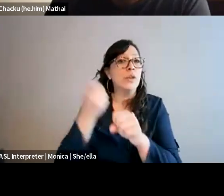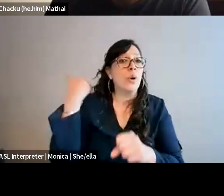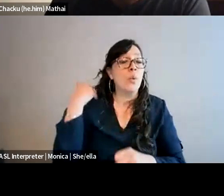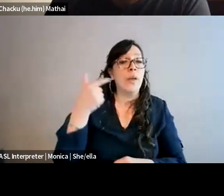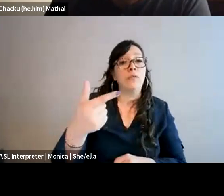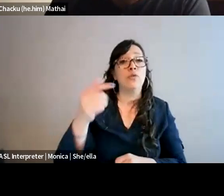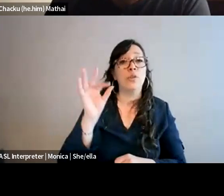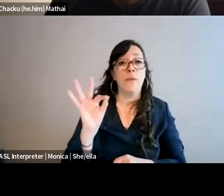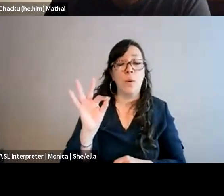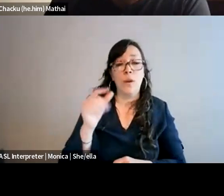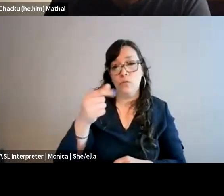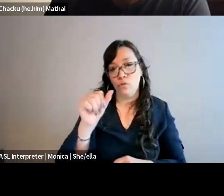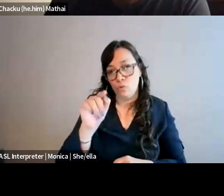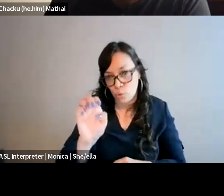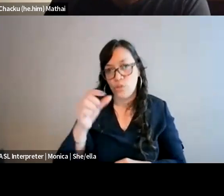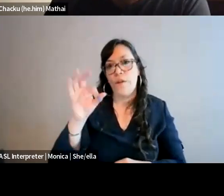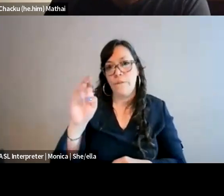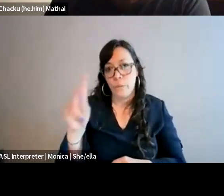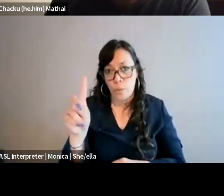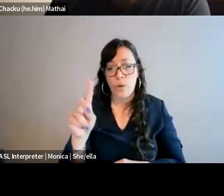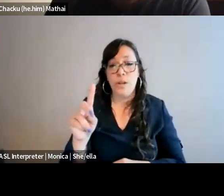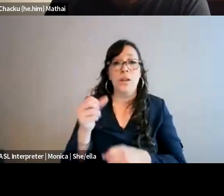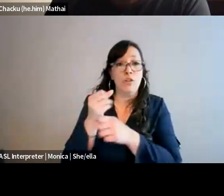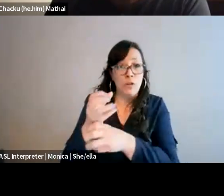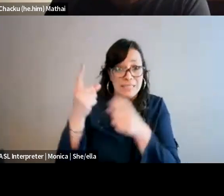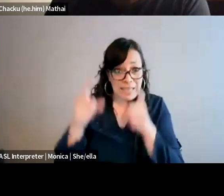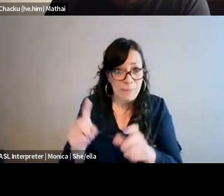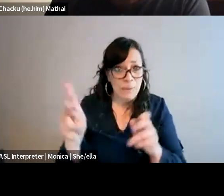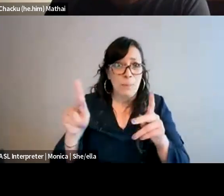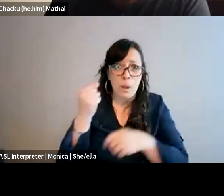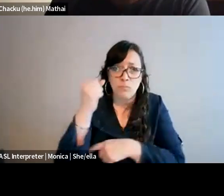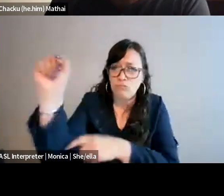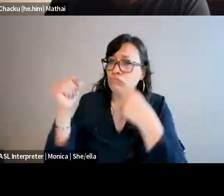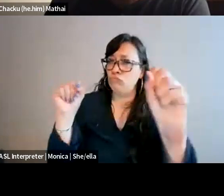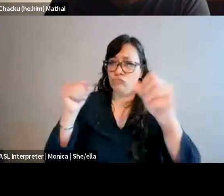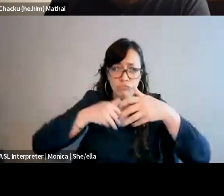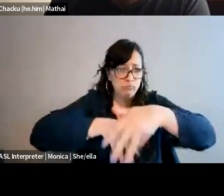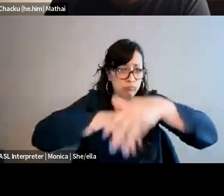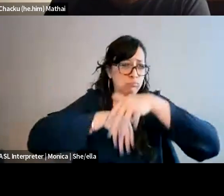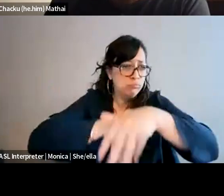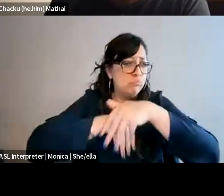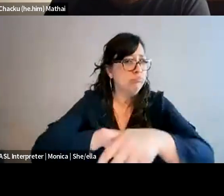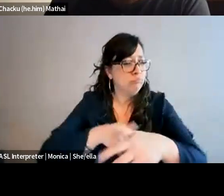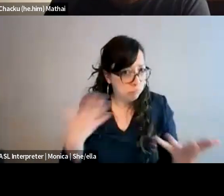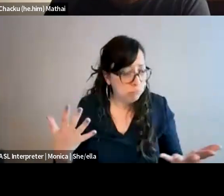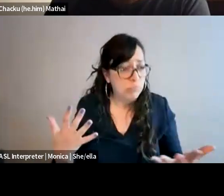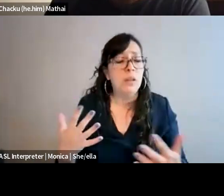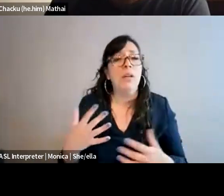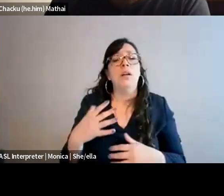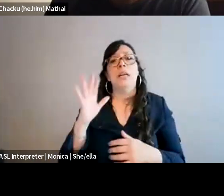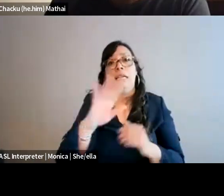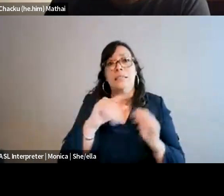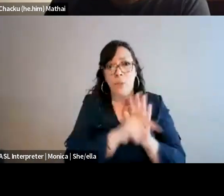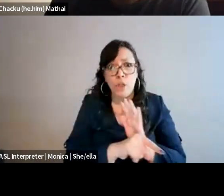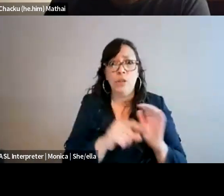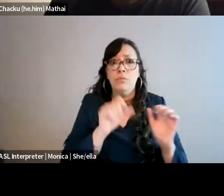Floyd crisis happened, people were galvanized about the injustice, rightly so. But George Floyd was not